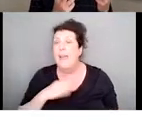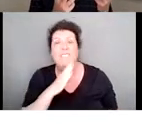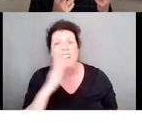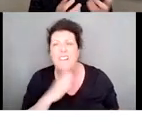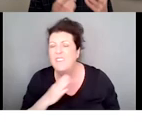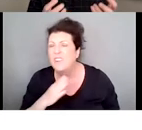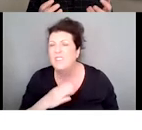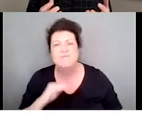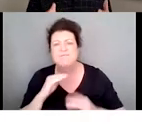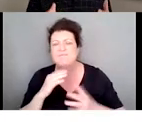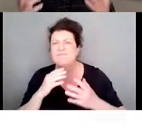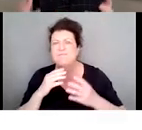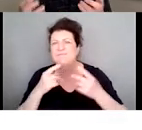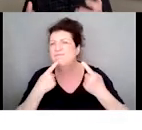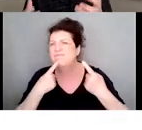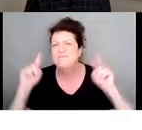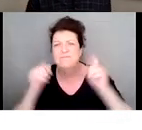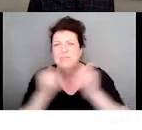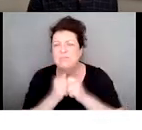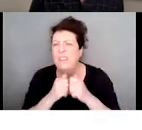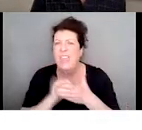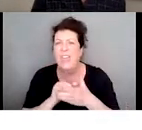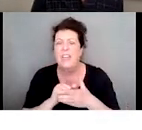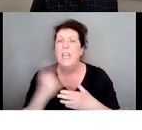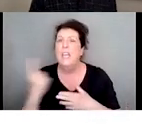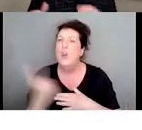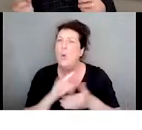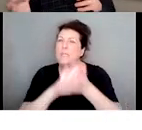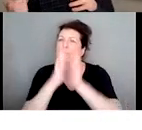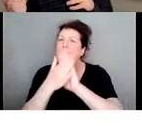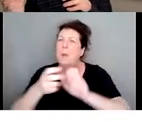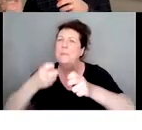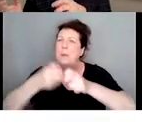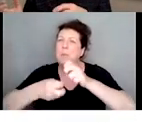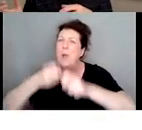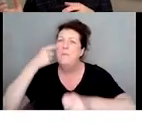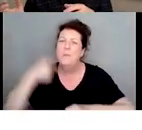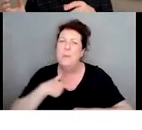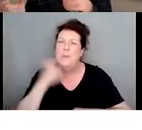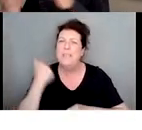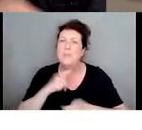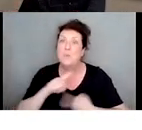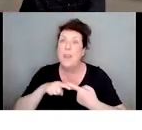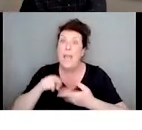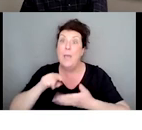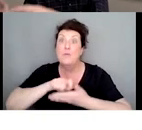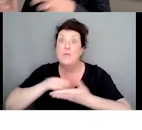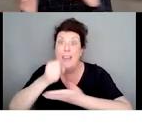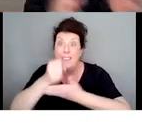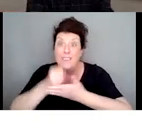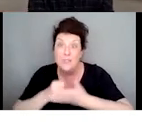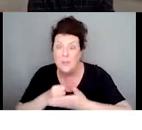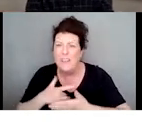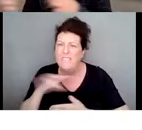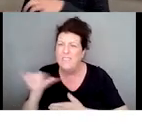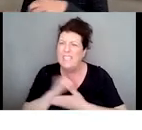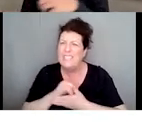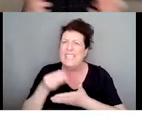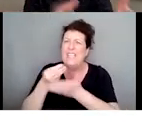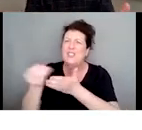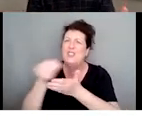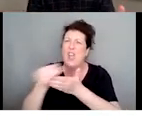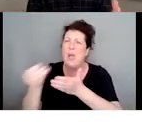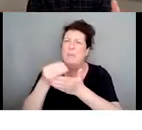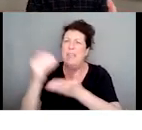a problem because when I get to actually writing the script, I feel like I'm just, it's, it's a shopping list and I'm just inputting the shopping